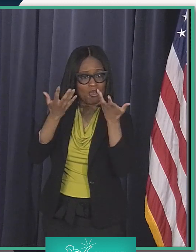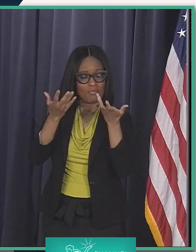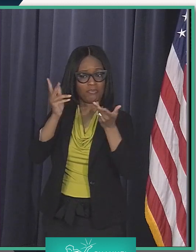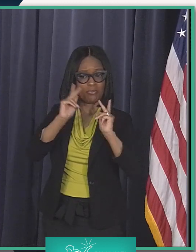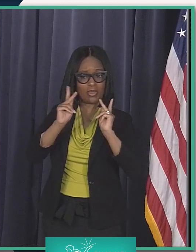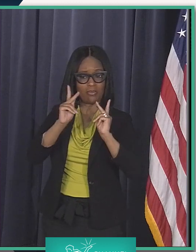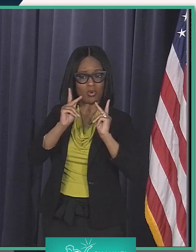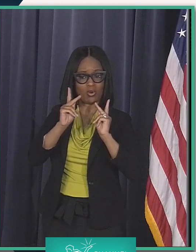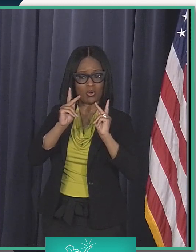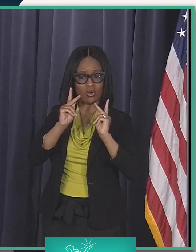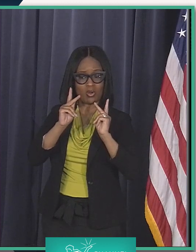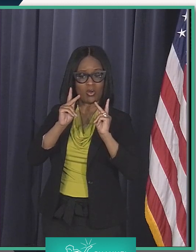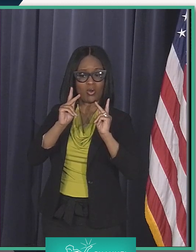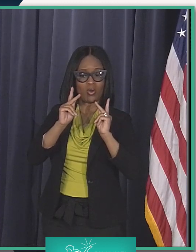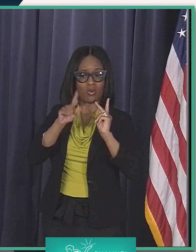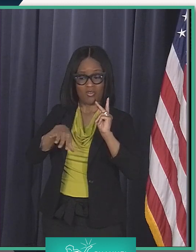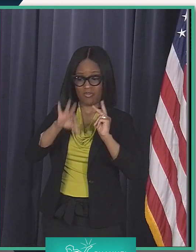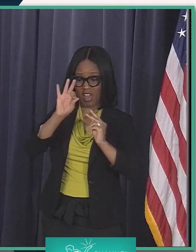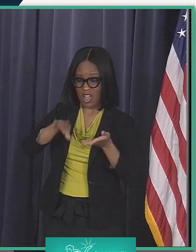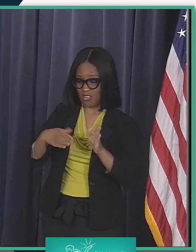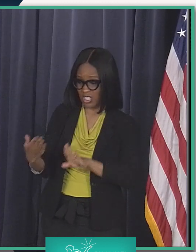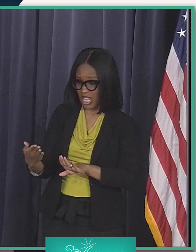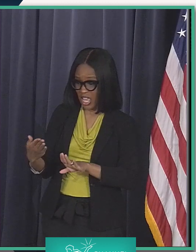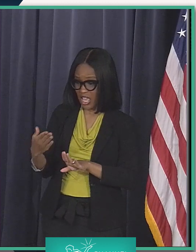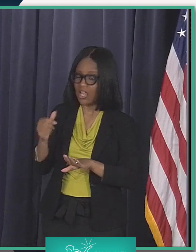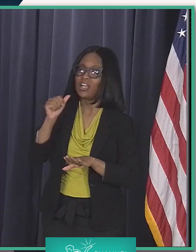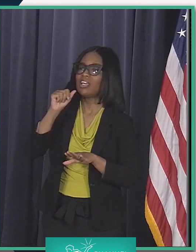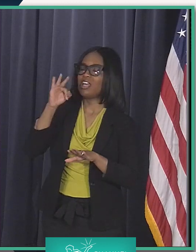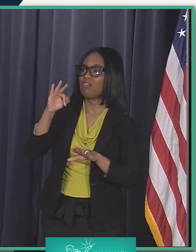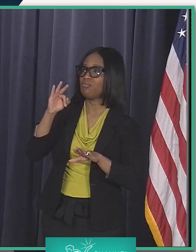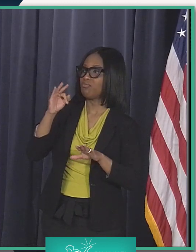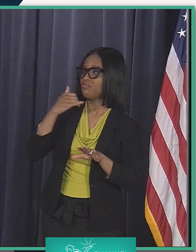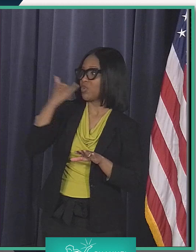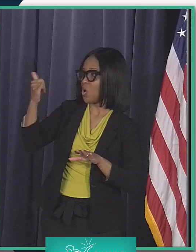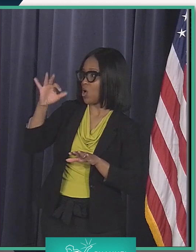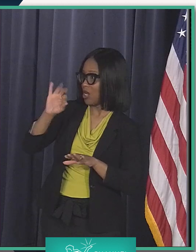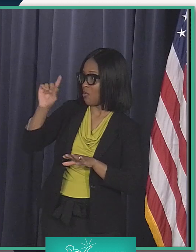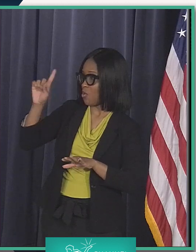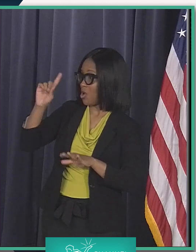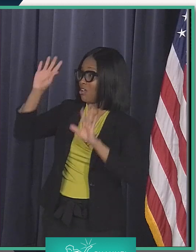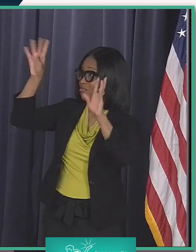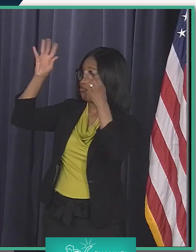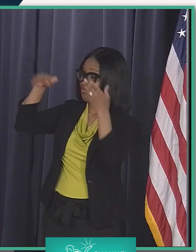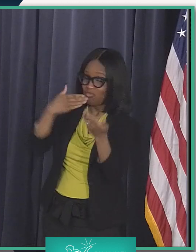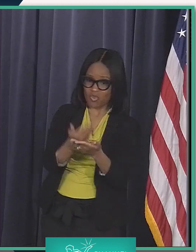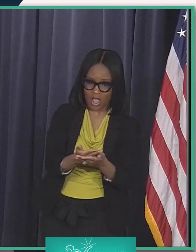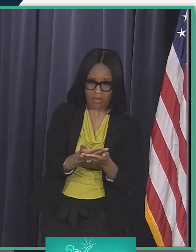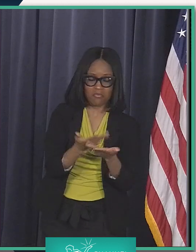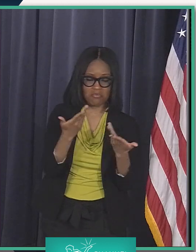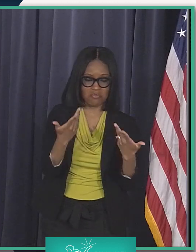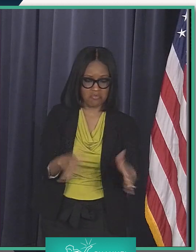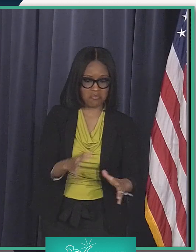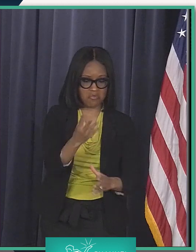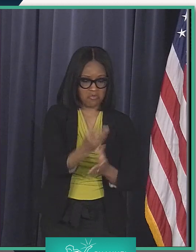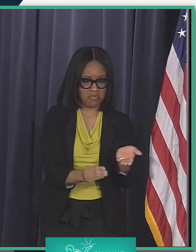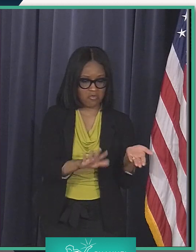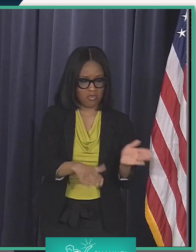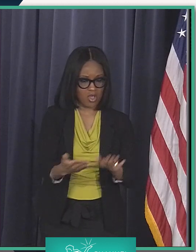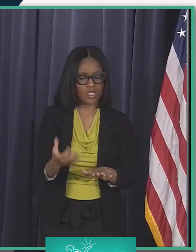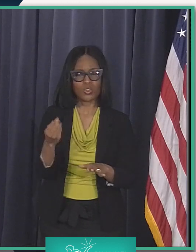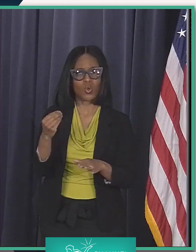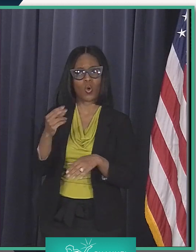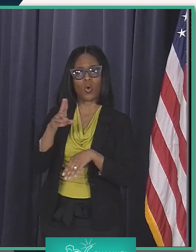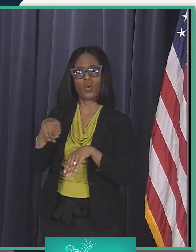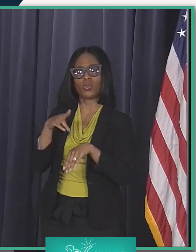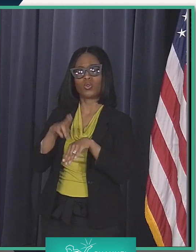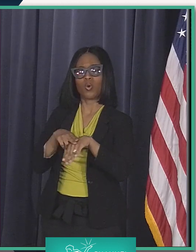people found dead on site when reporting to 911 calls. Right. So what is like normal for EMS to report